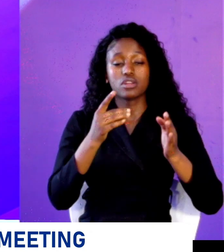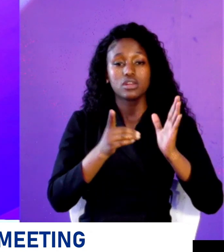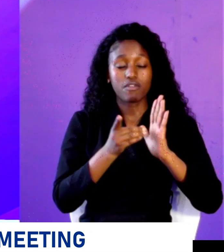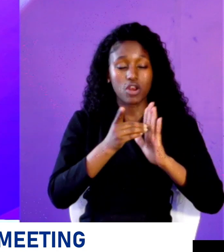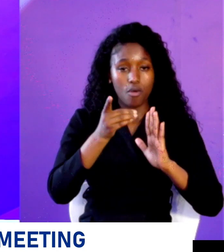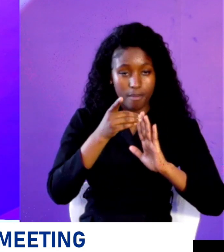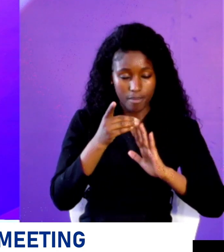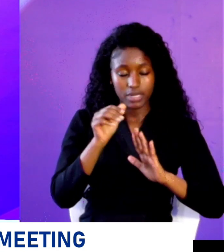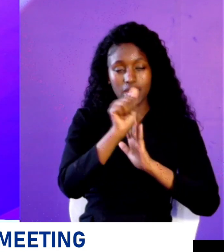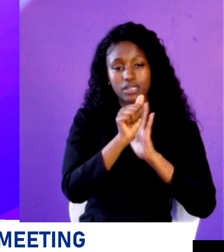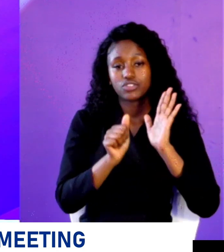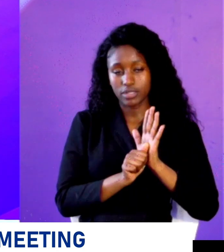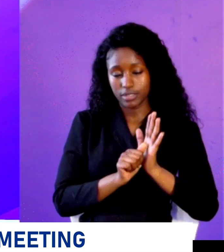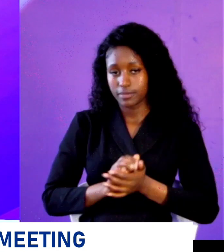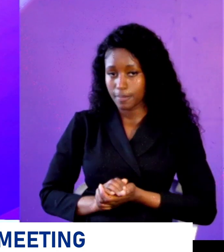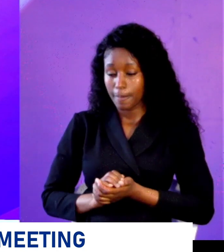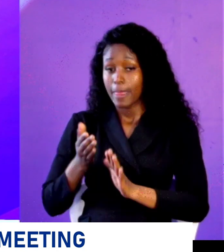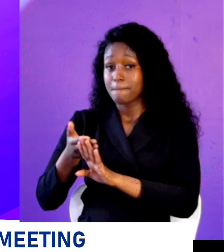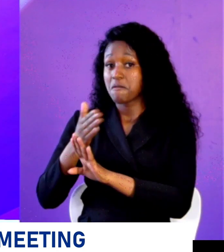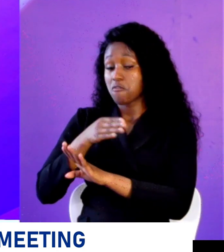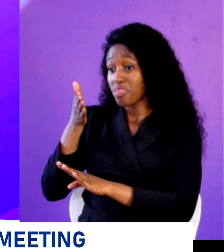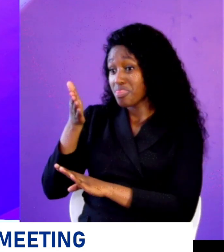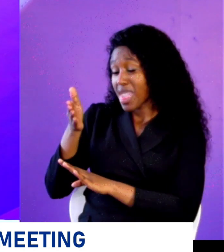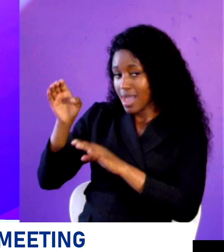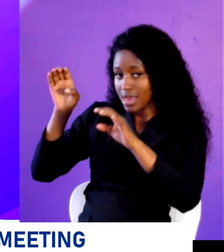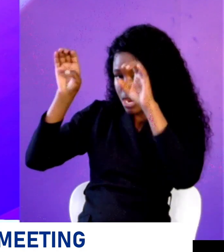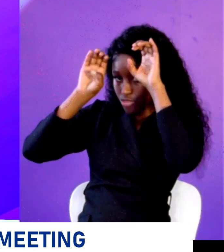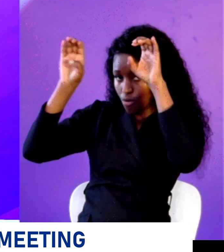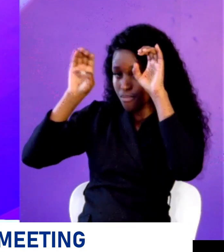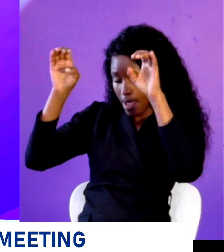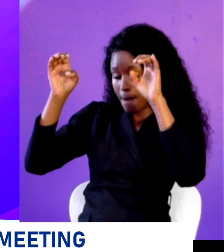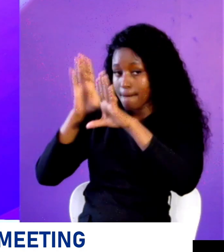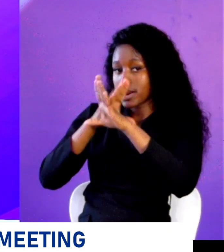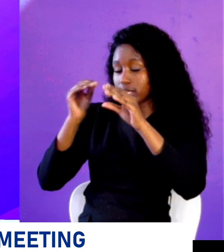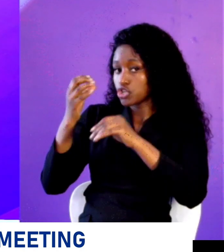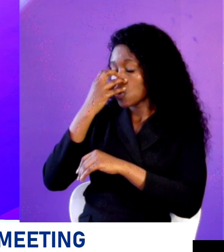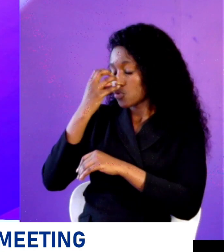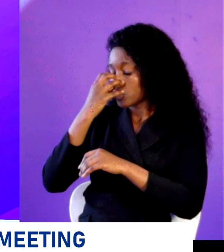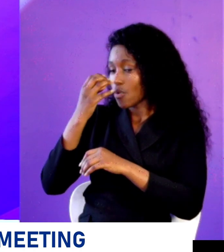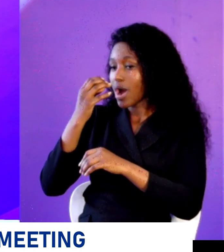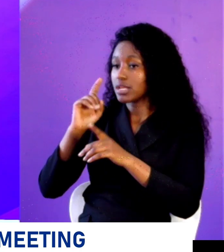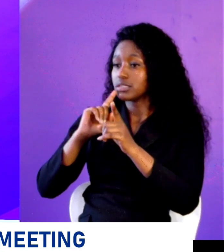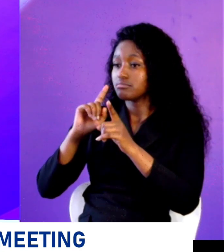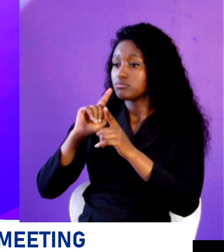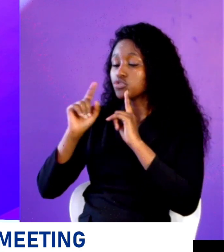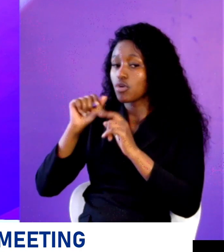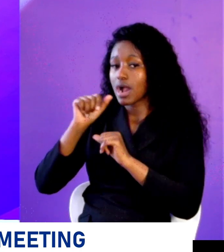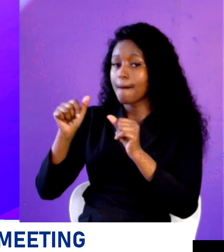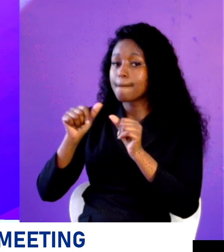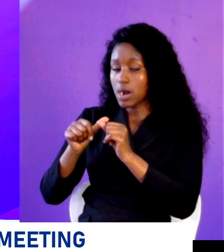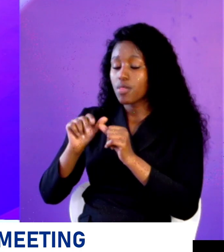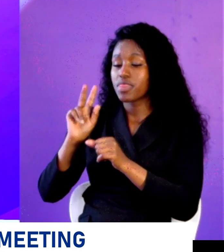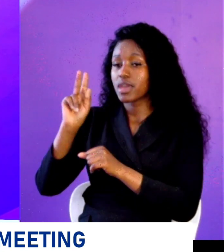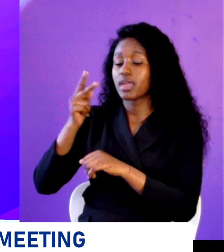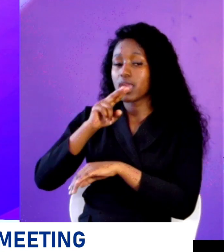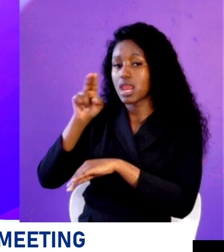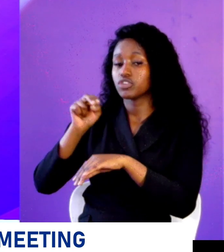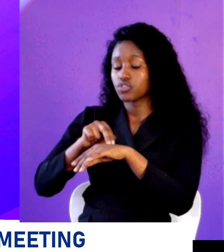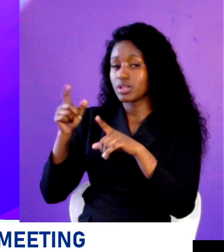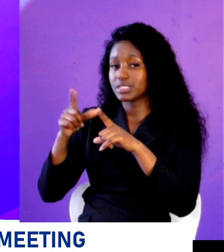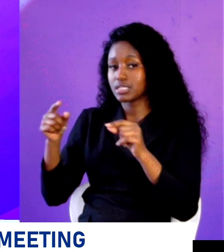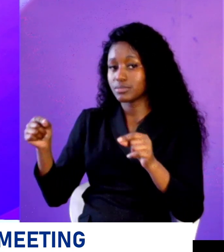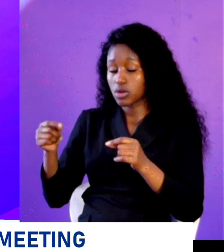agenda. Earlier in Ethiopia, President Ruto delivered Kenya's national statement at